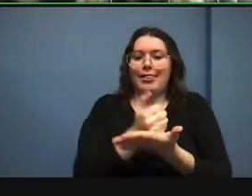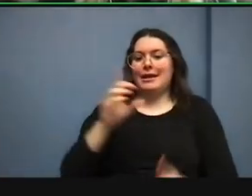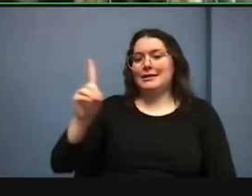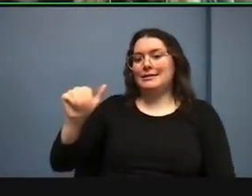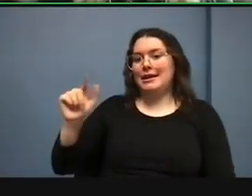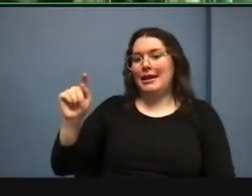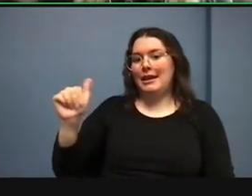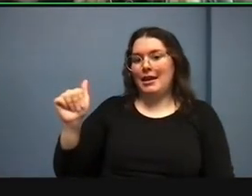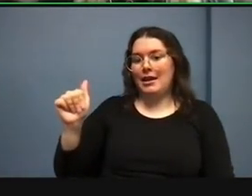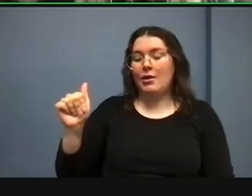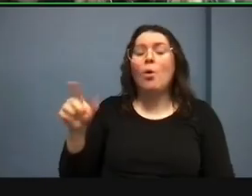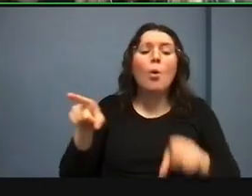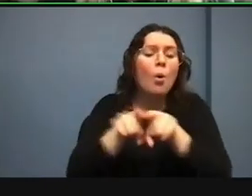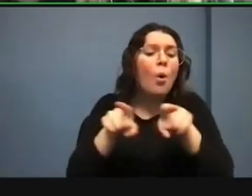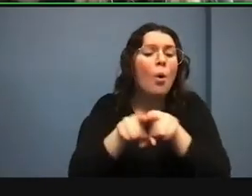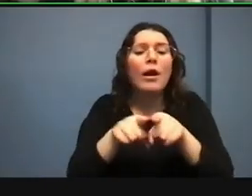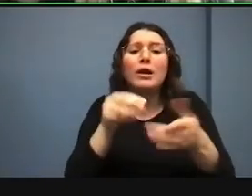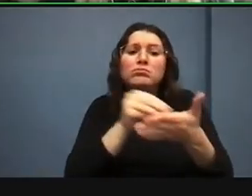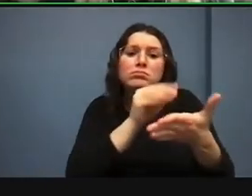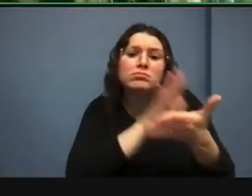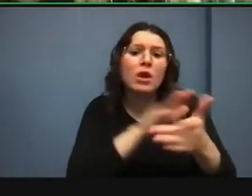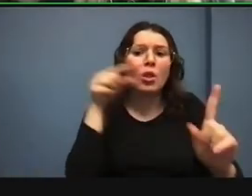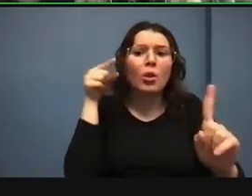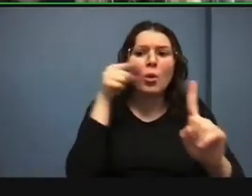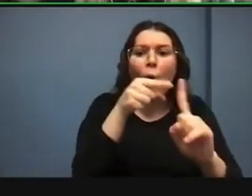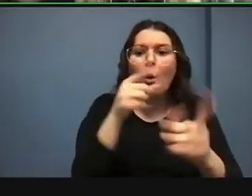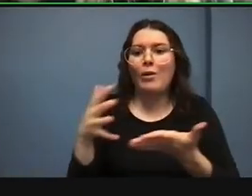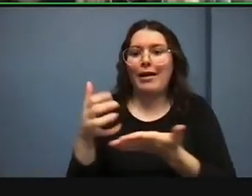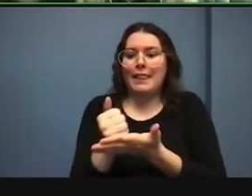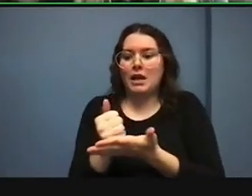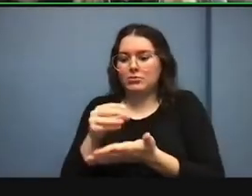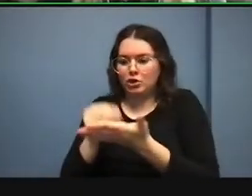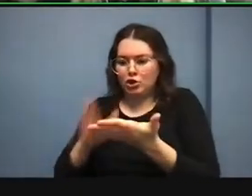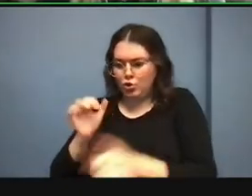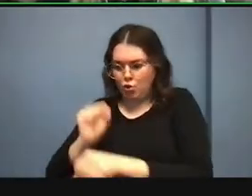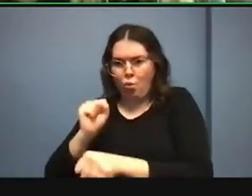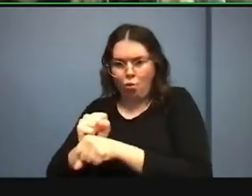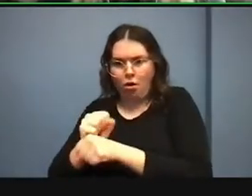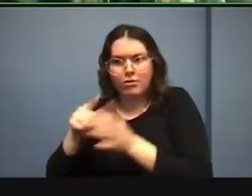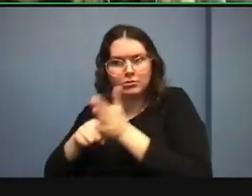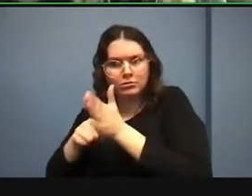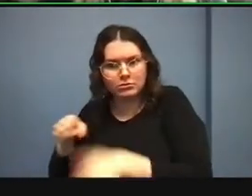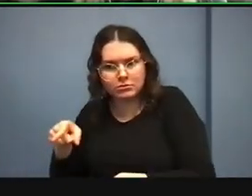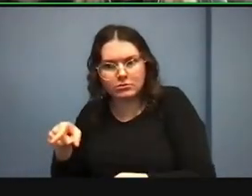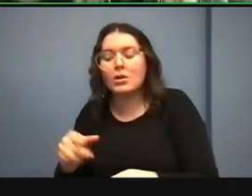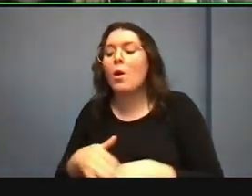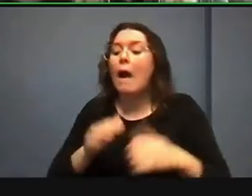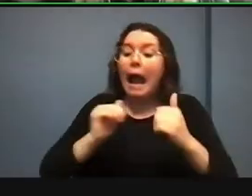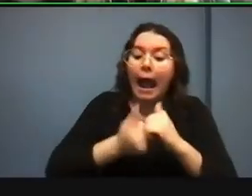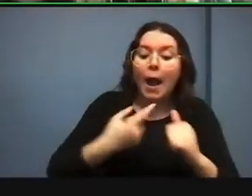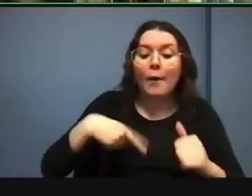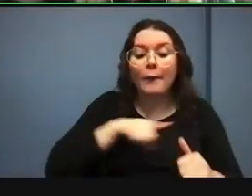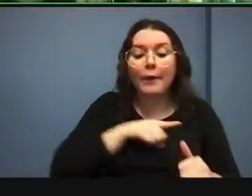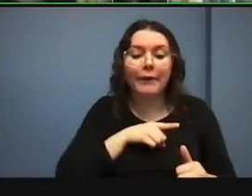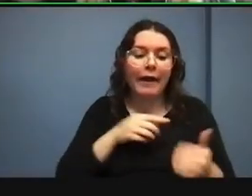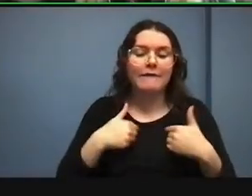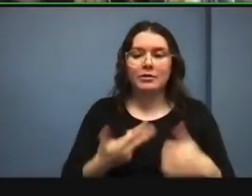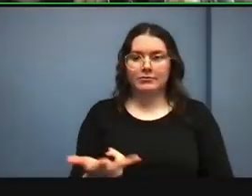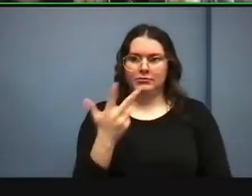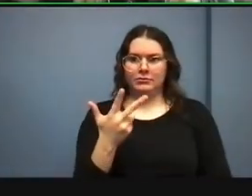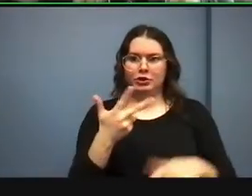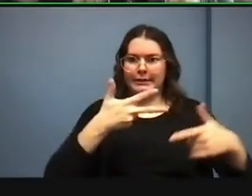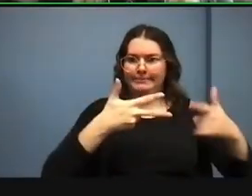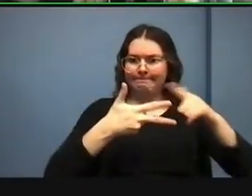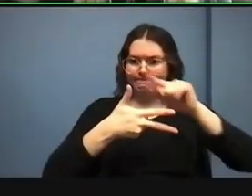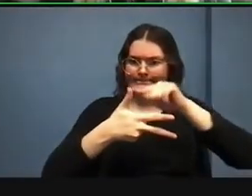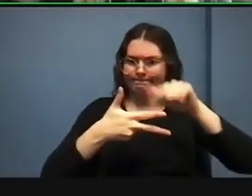we can also put in the goal that we're going to collect student work samples. So now we've talked about how we're going to put a field of 3, but